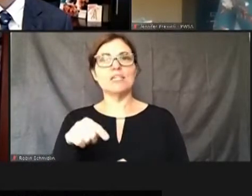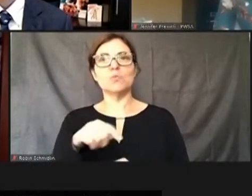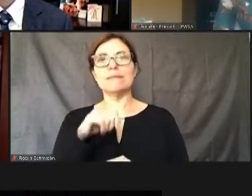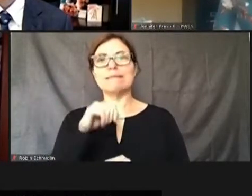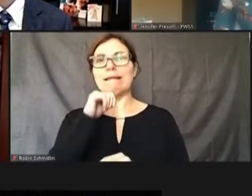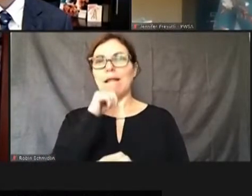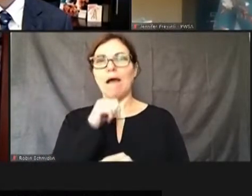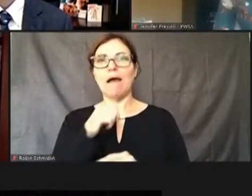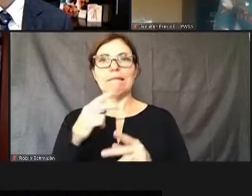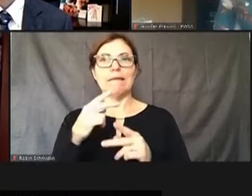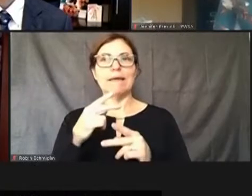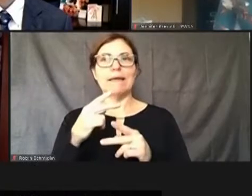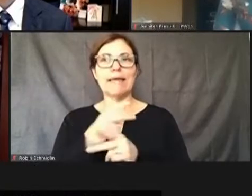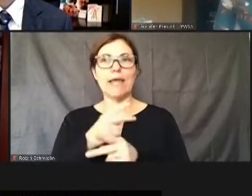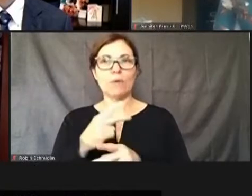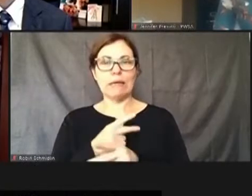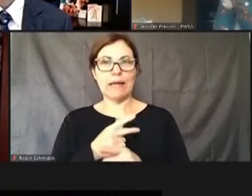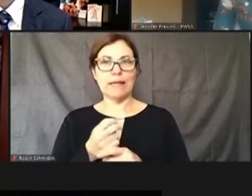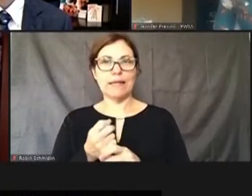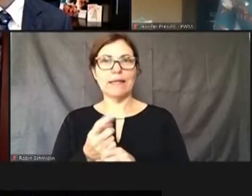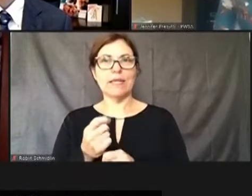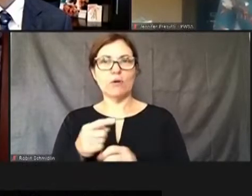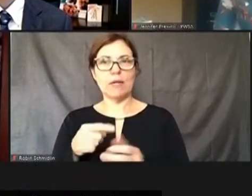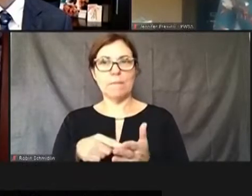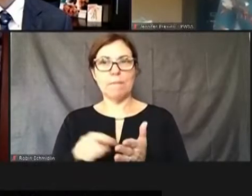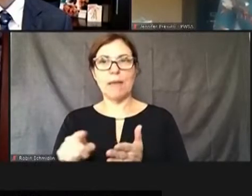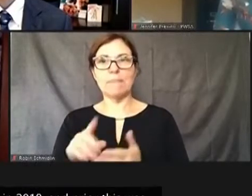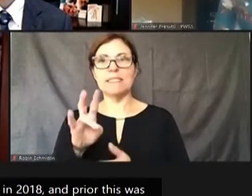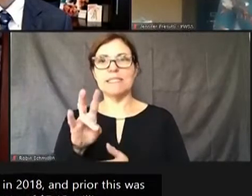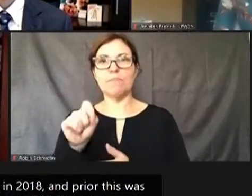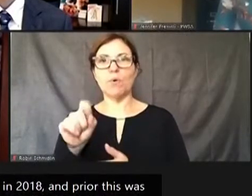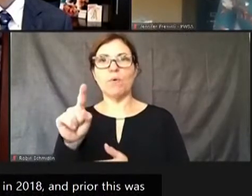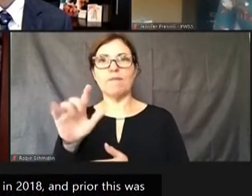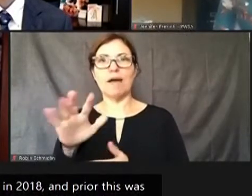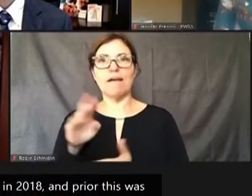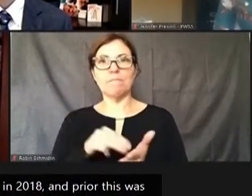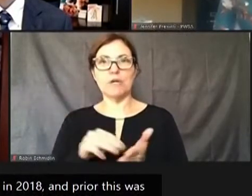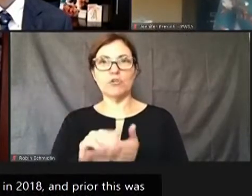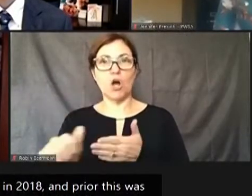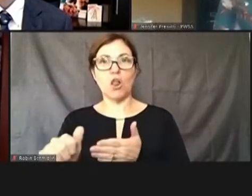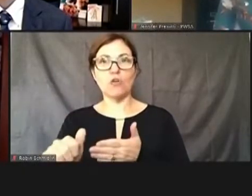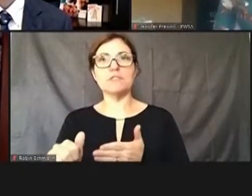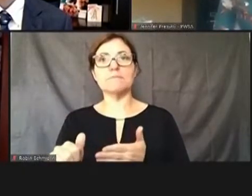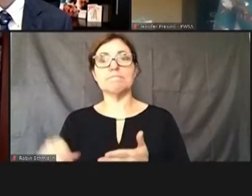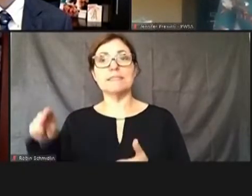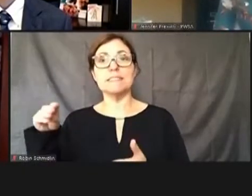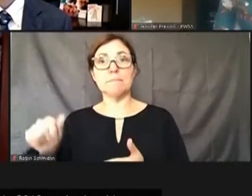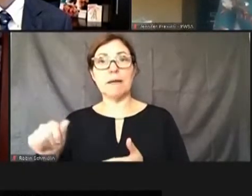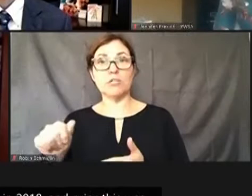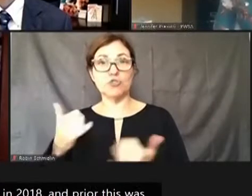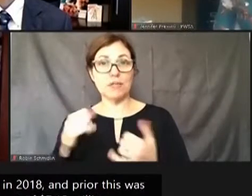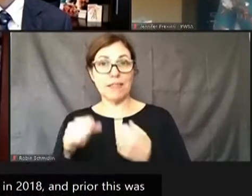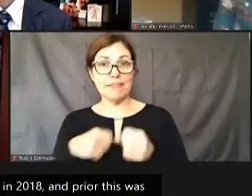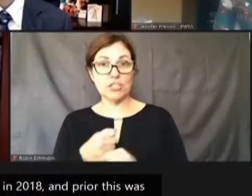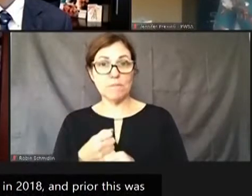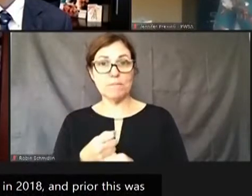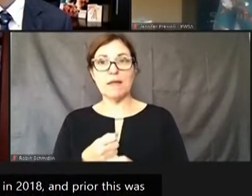of $7.15 million. Expenditures this year, the water line